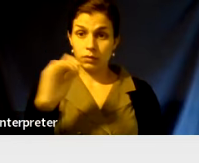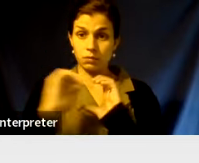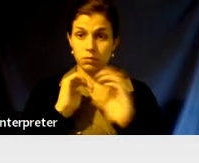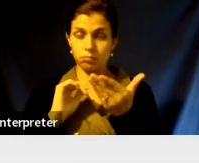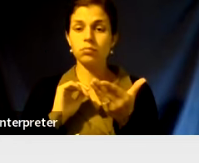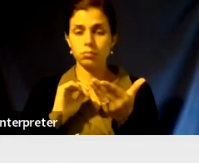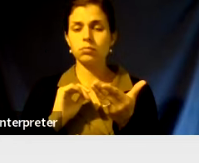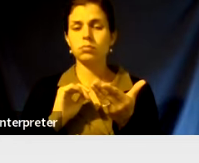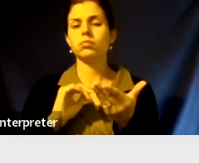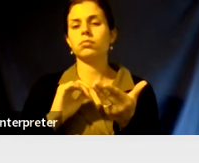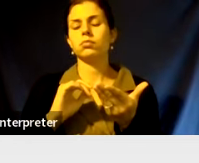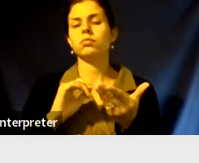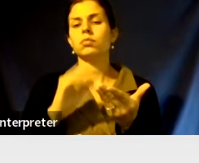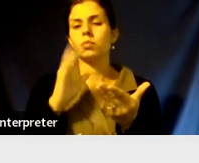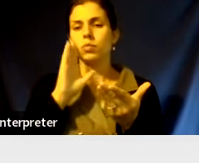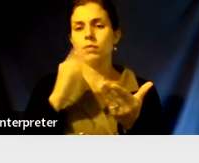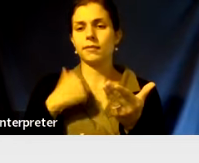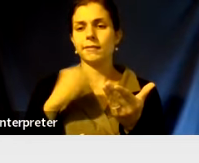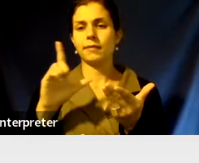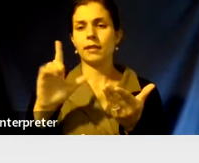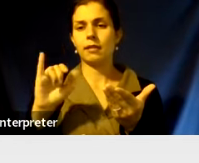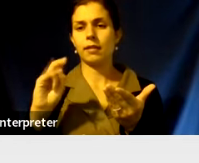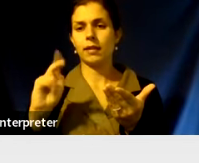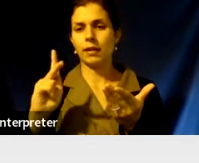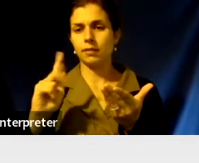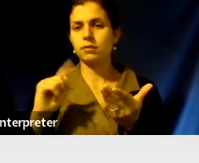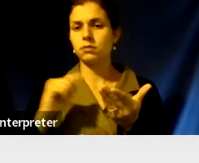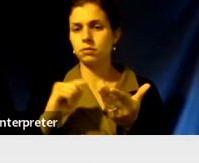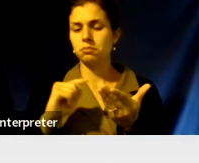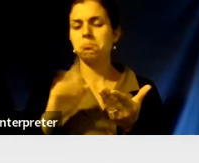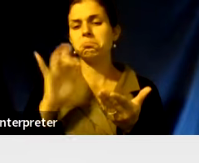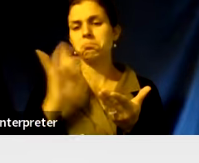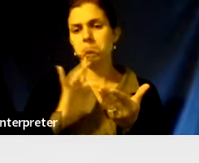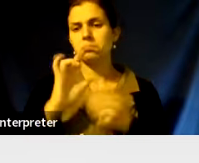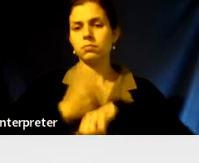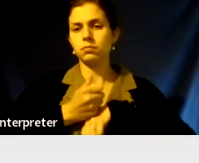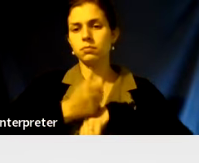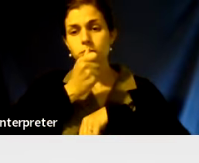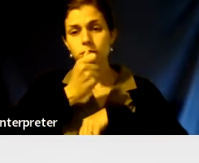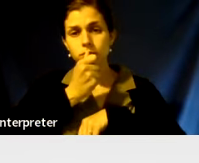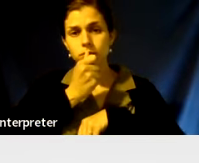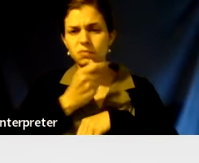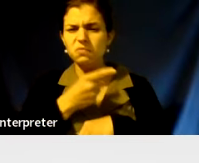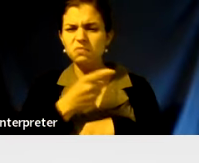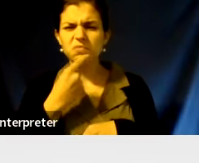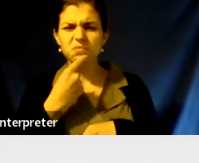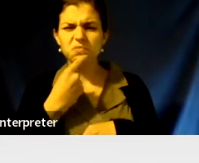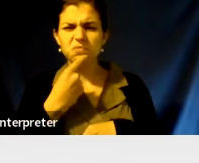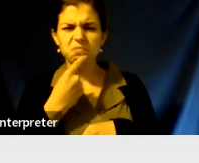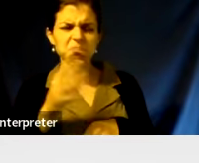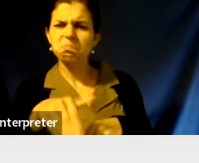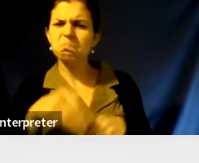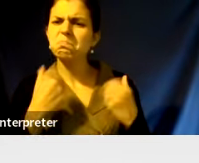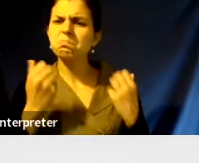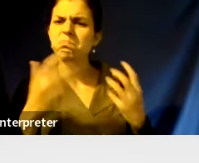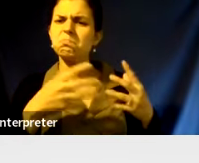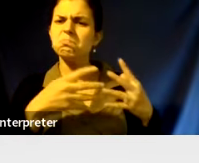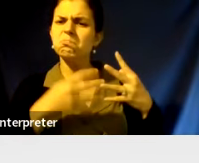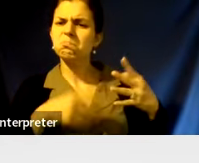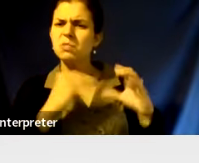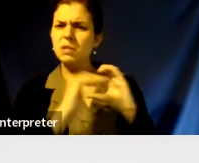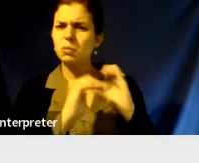Now you might be asking, which email address will it use? When you enrolled your student into Edmonds School